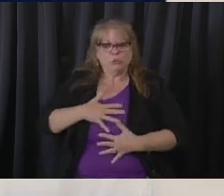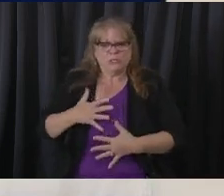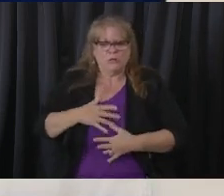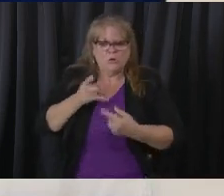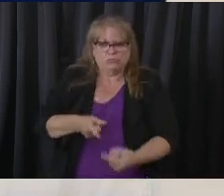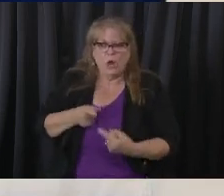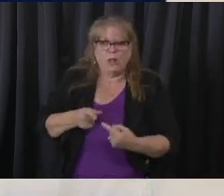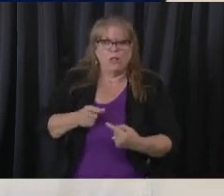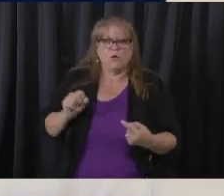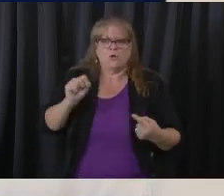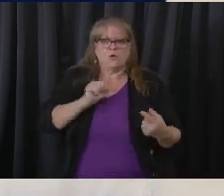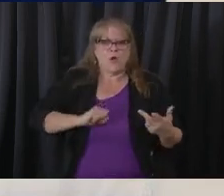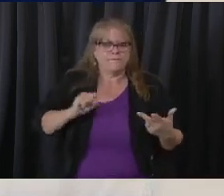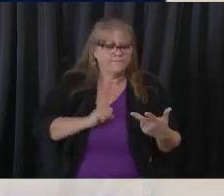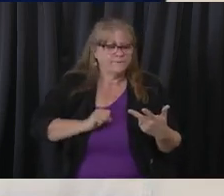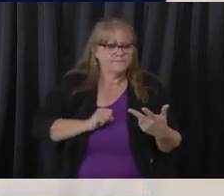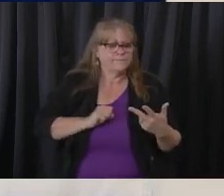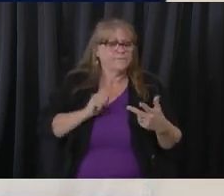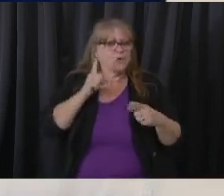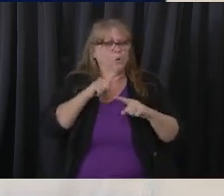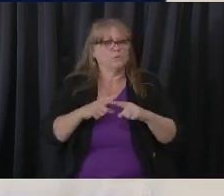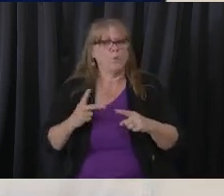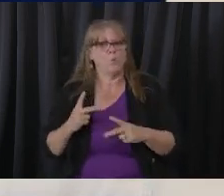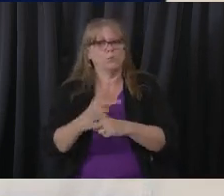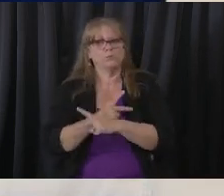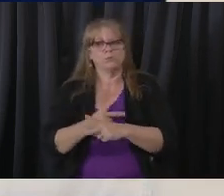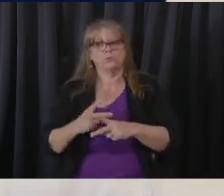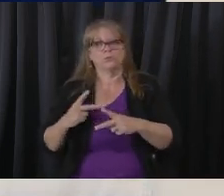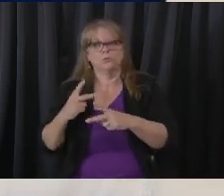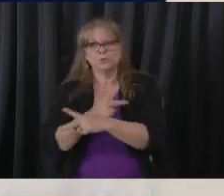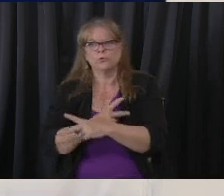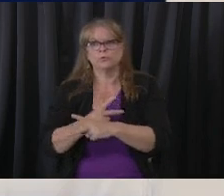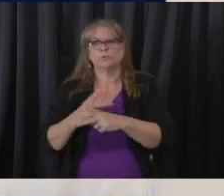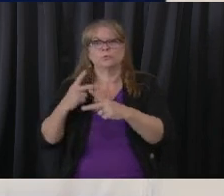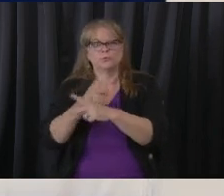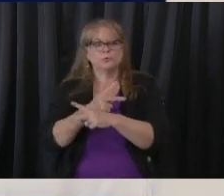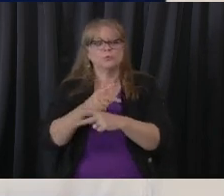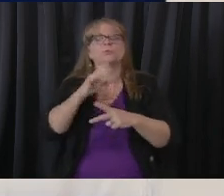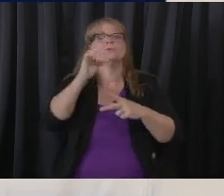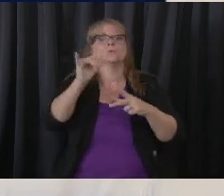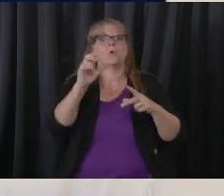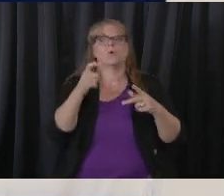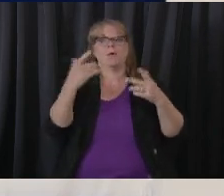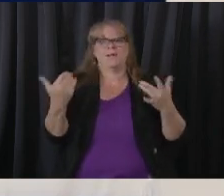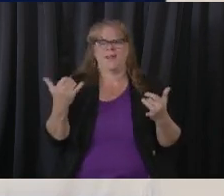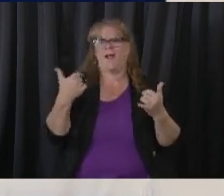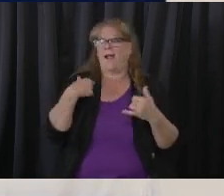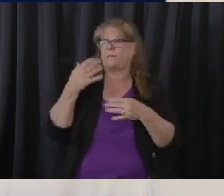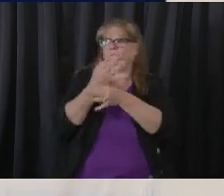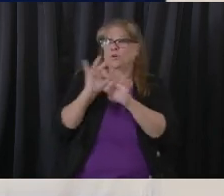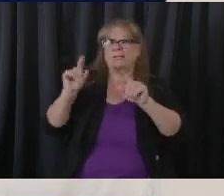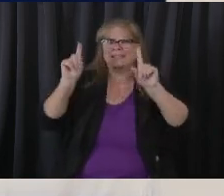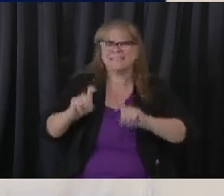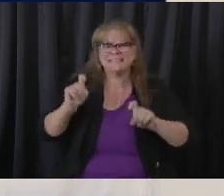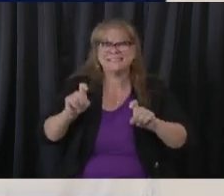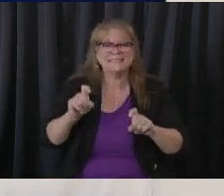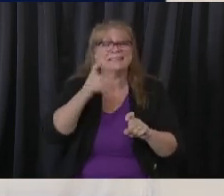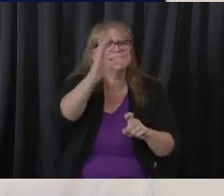easy to get tested, plenty of testing in Colorado. And if you are experiencing respiratory symptoms that you think might be because of the